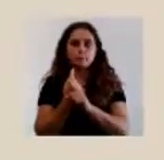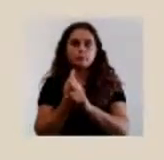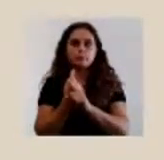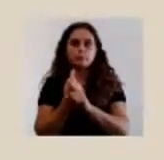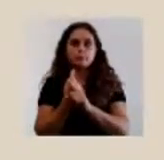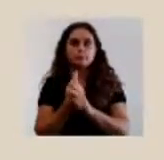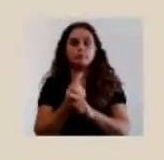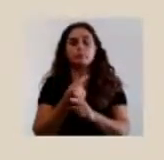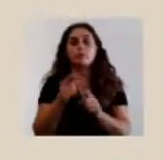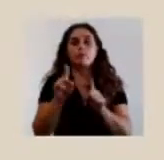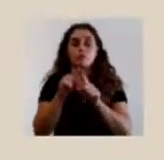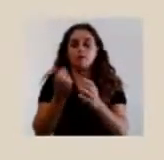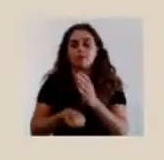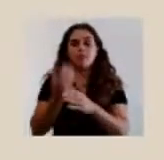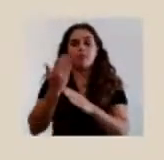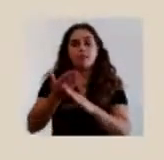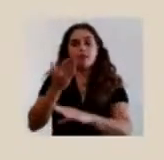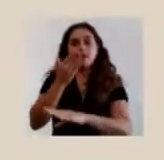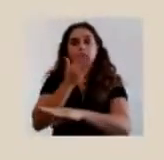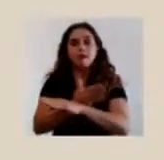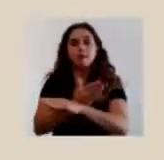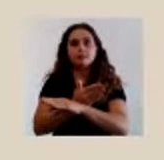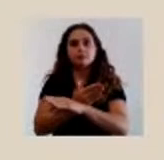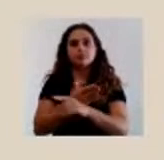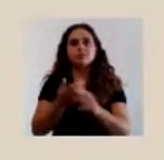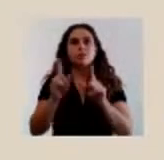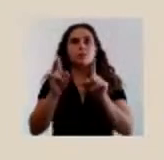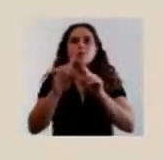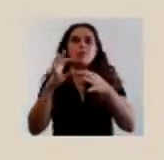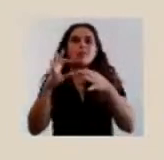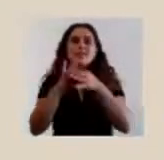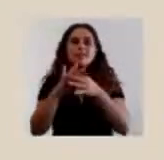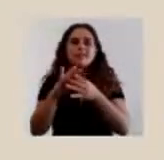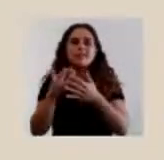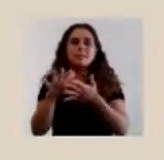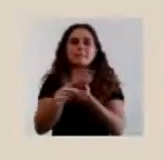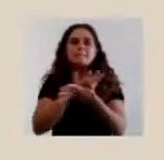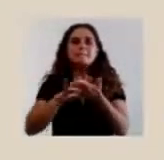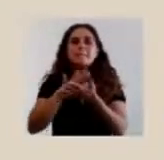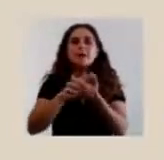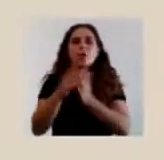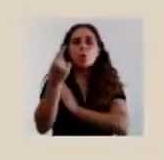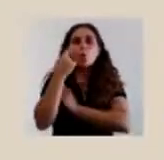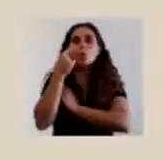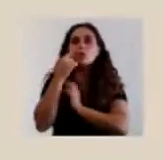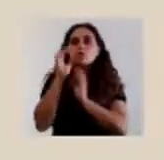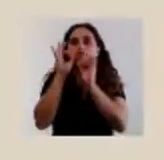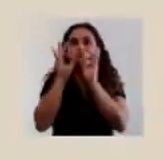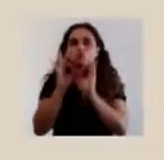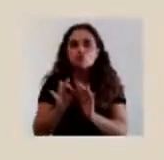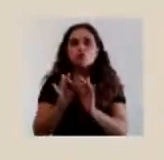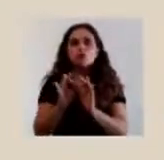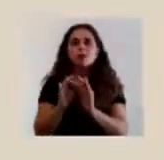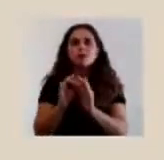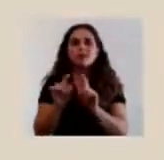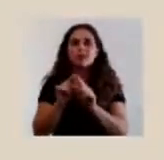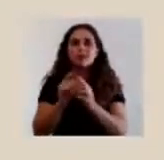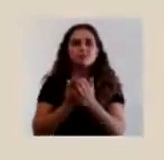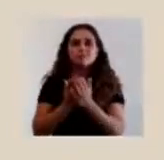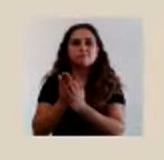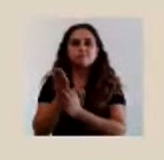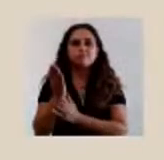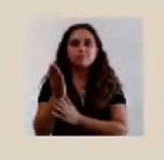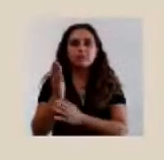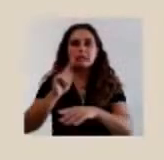It is preconceived as it does not arise from full or adequate knowledge, and it is enduring as it